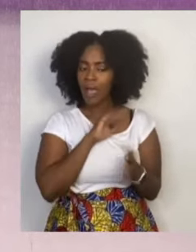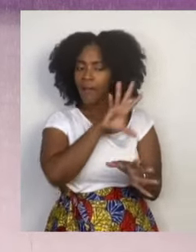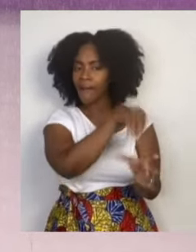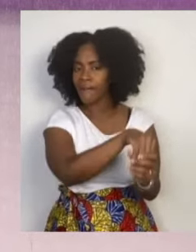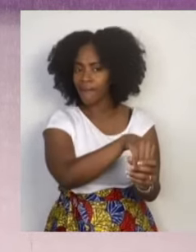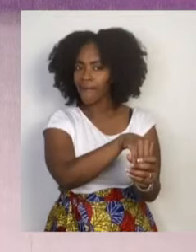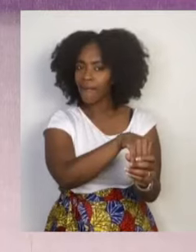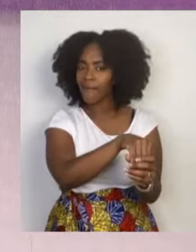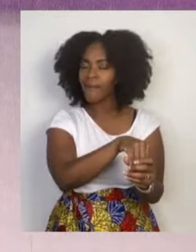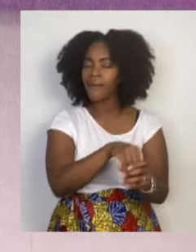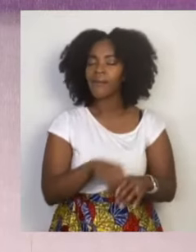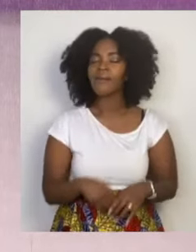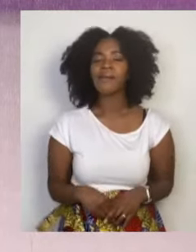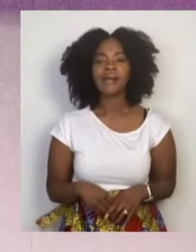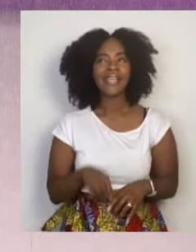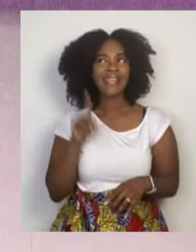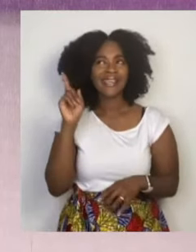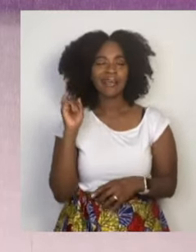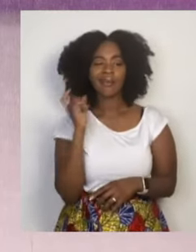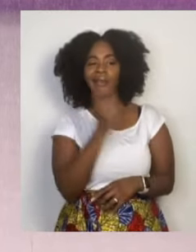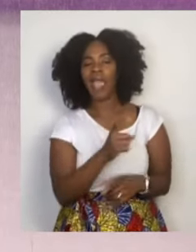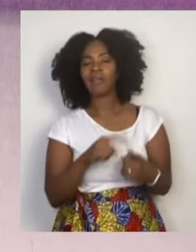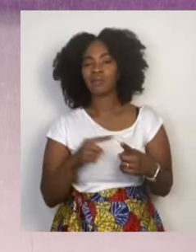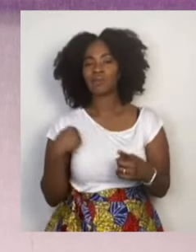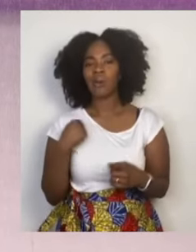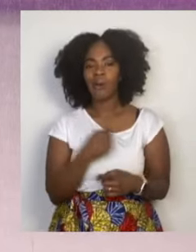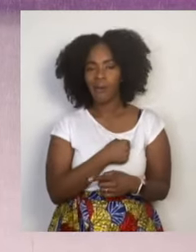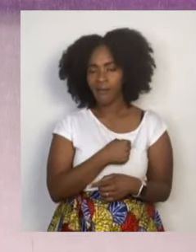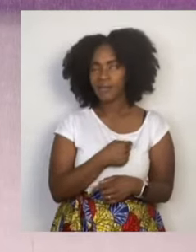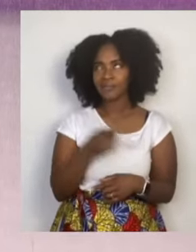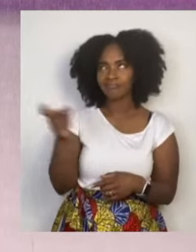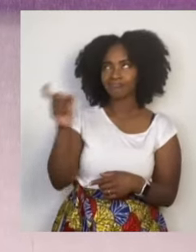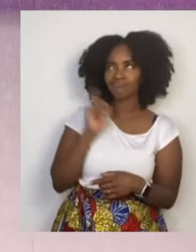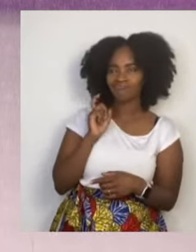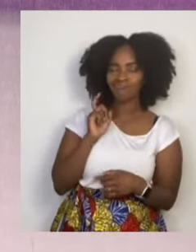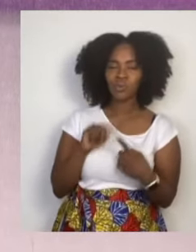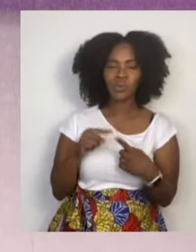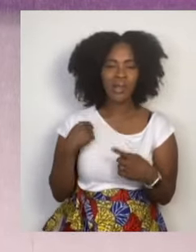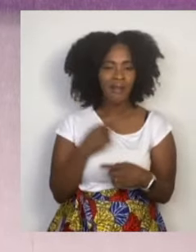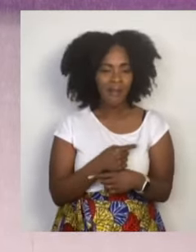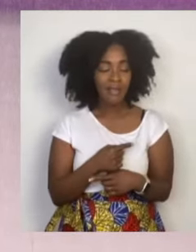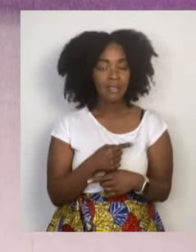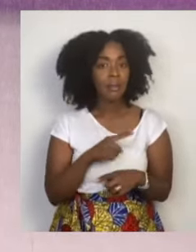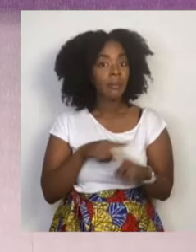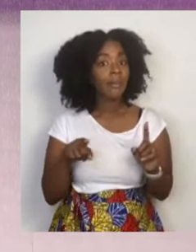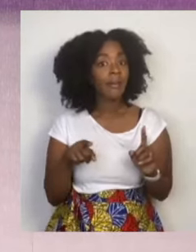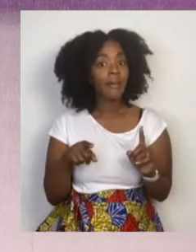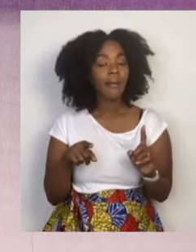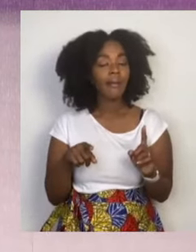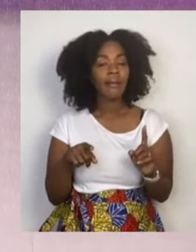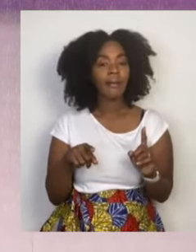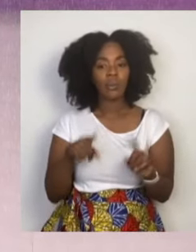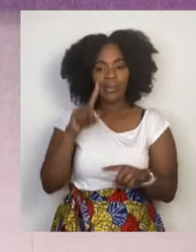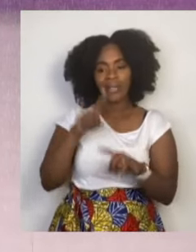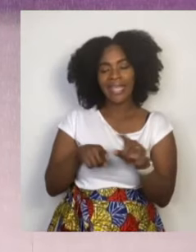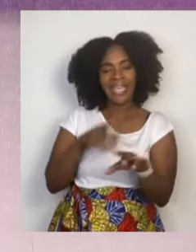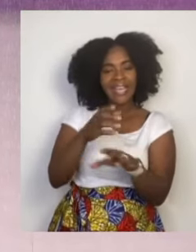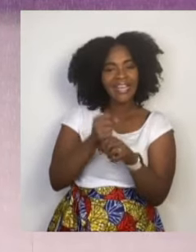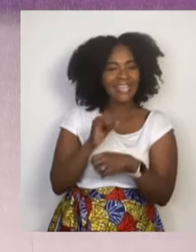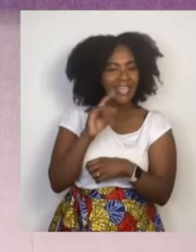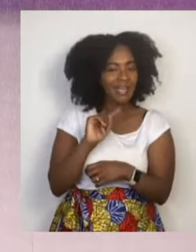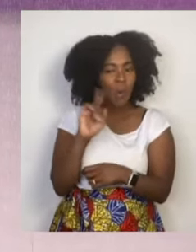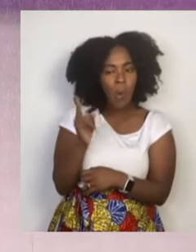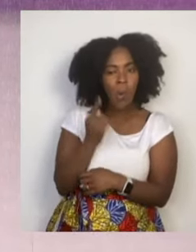but I can't get it for you just by me wanting it for you.